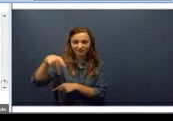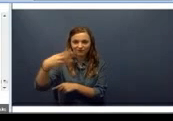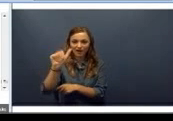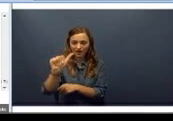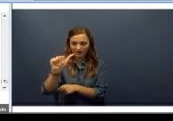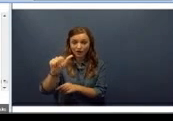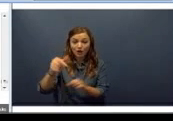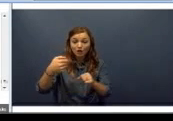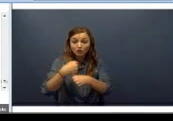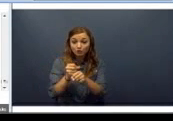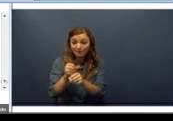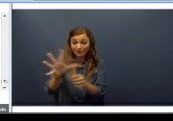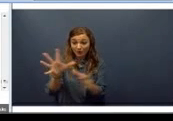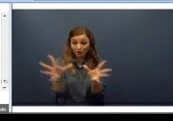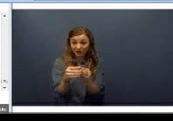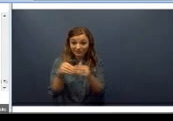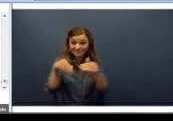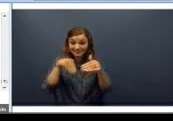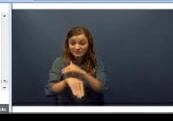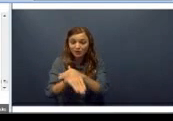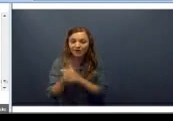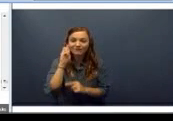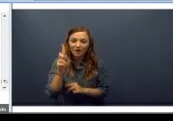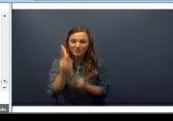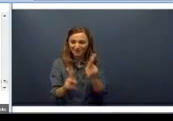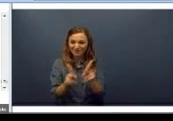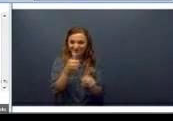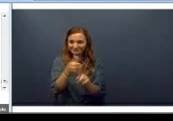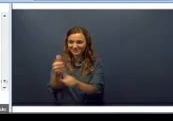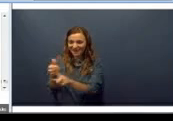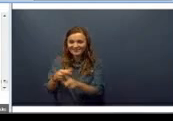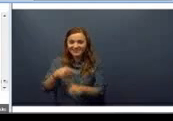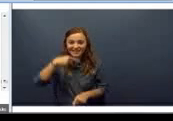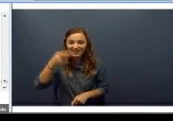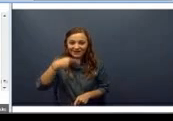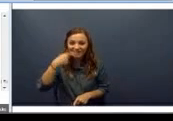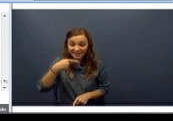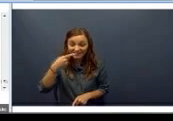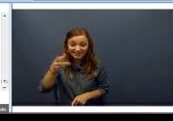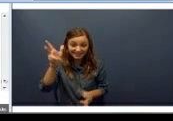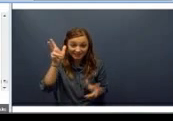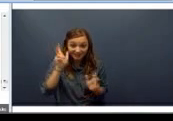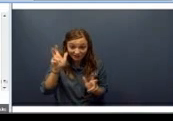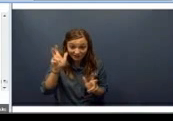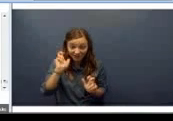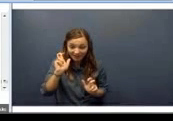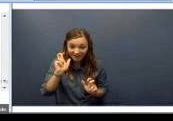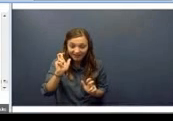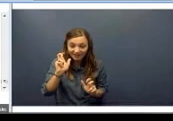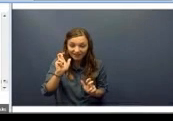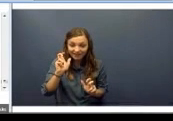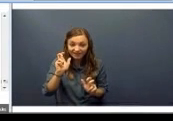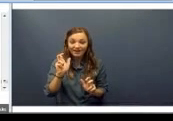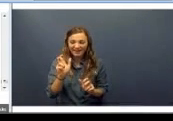Philadelphia. And to make their conference accessible for hearing individuals who